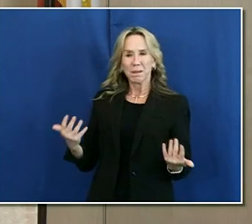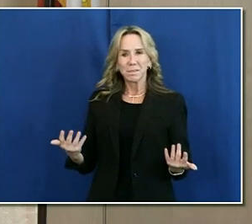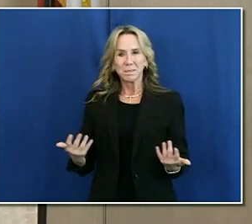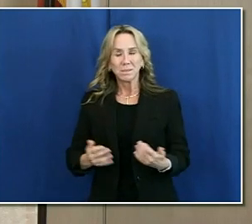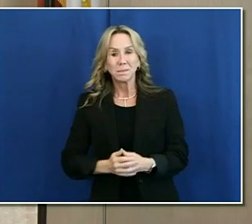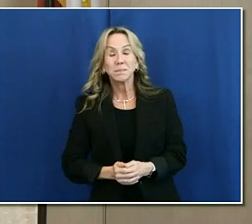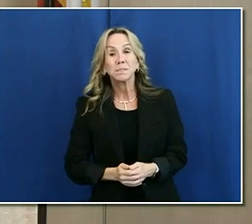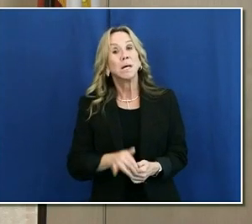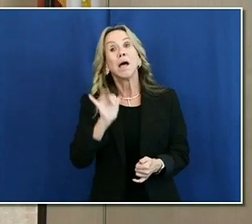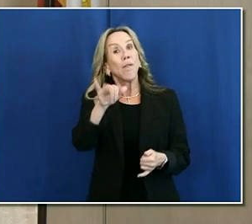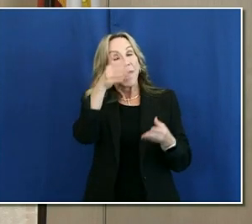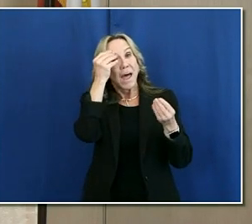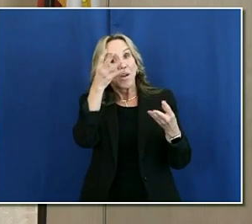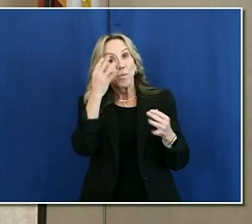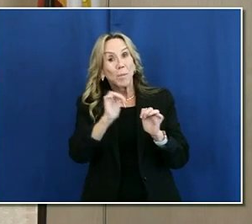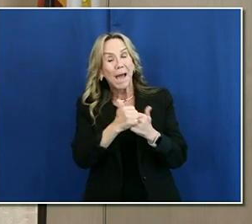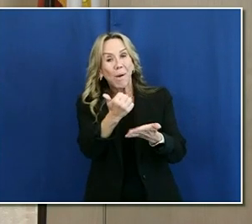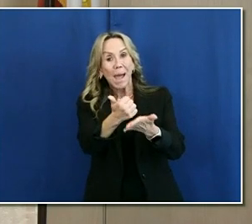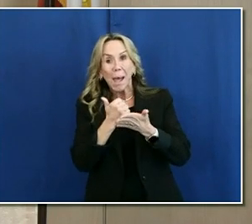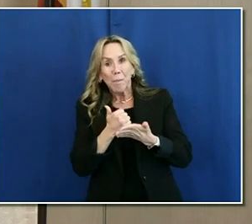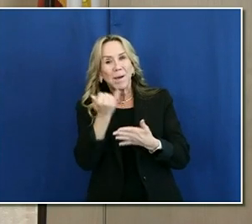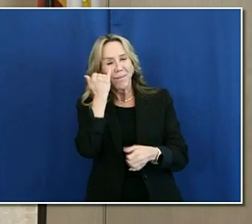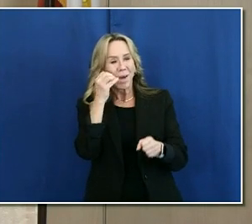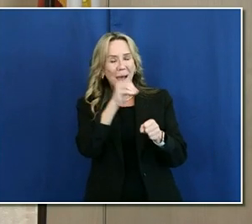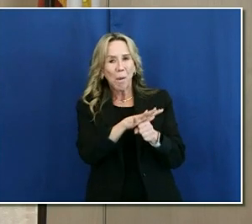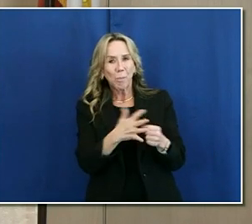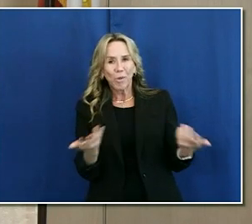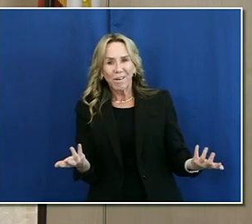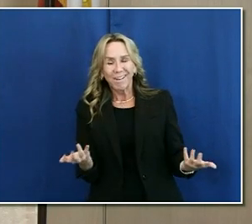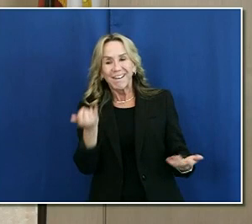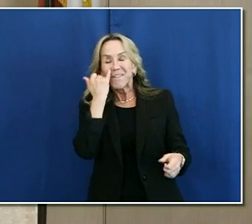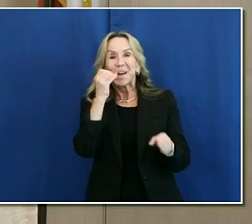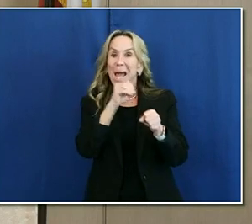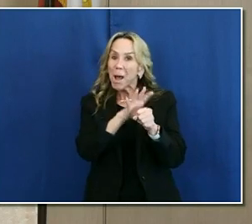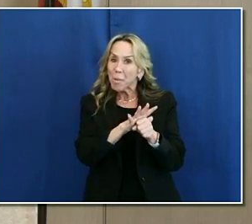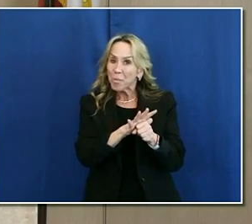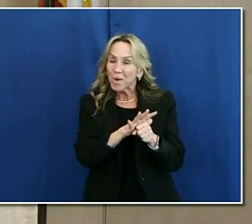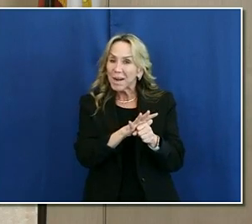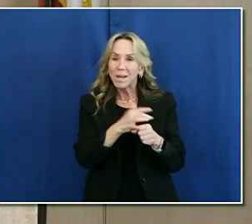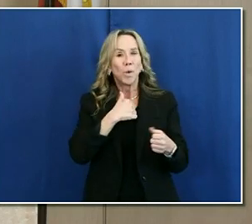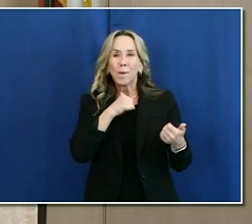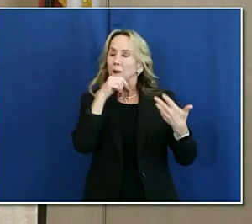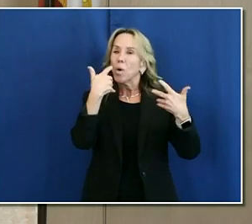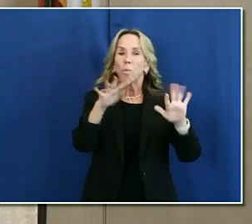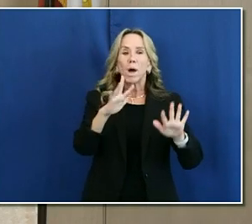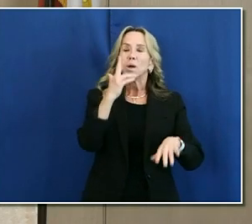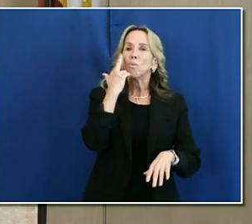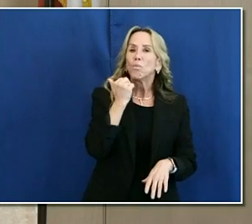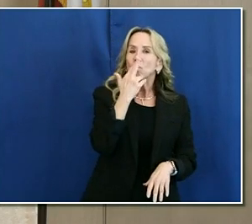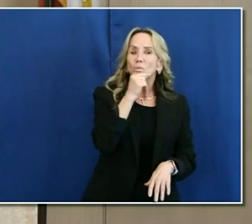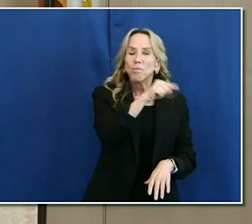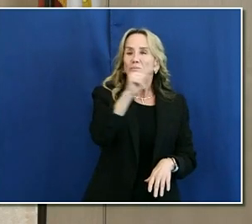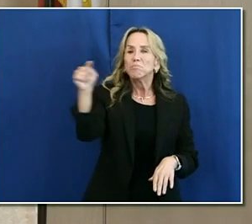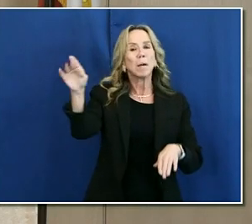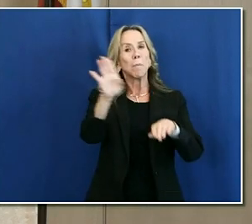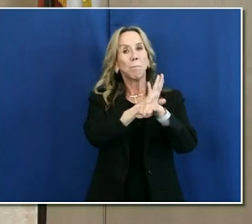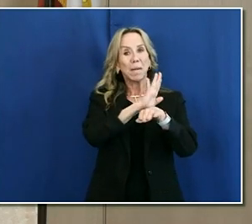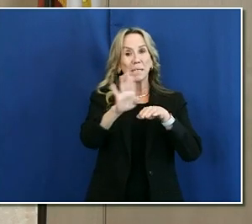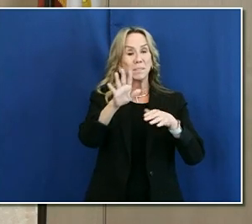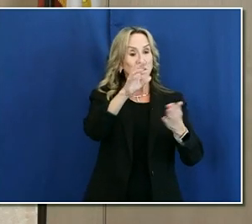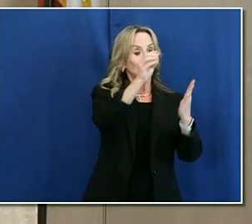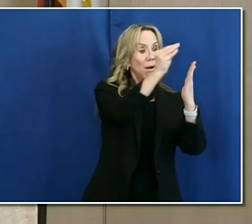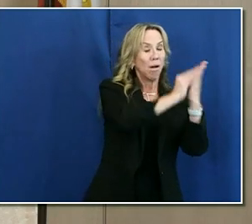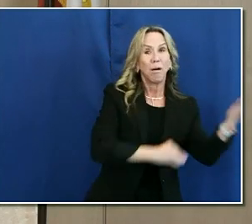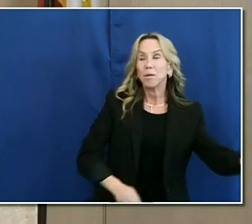How the information will inform us if there's an outbreak, and we don't want restaurants or all of the businesses to send this information to